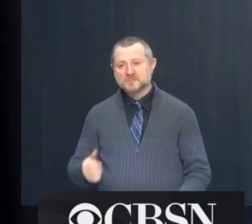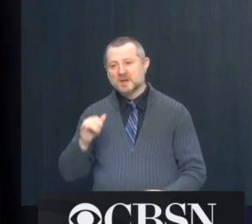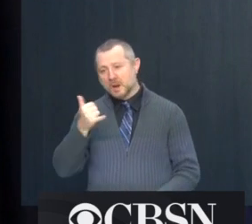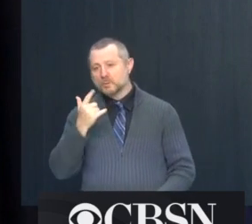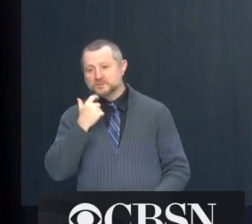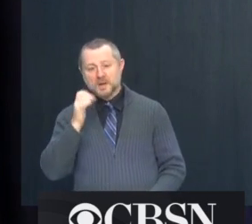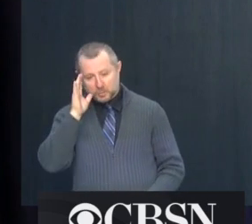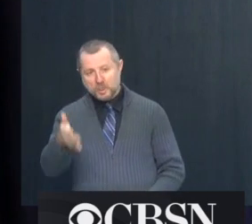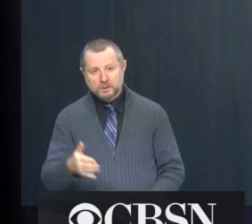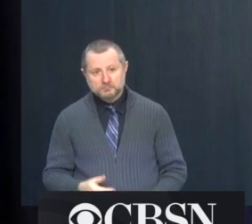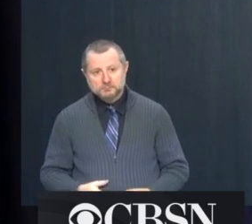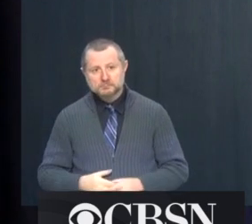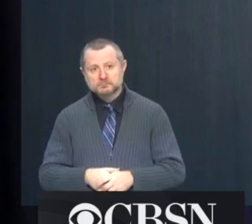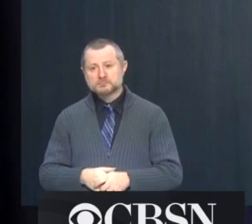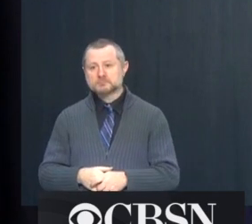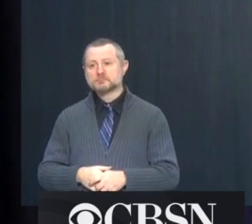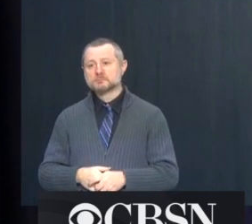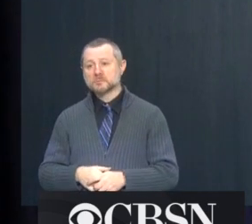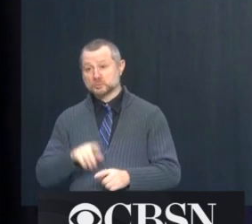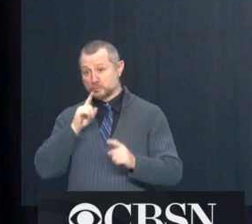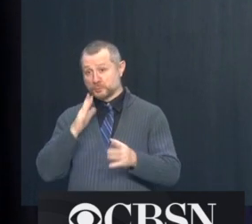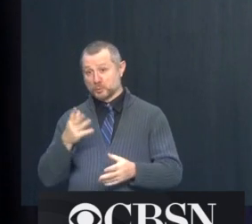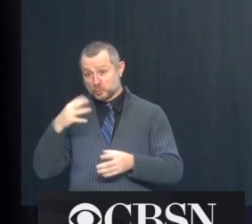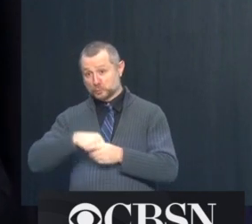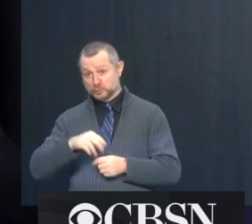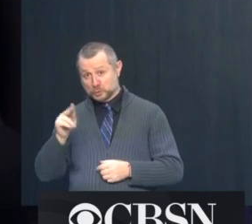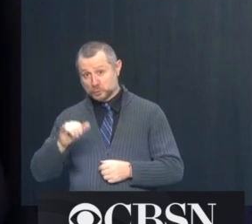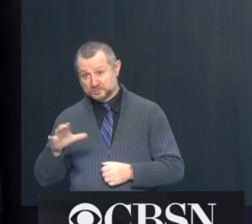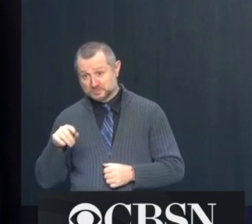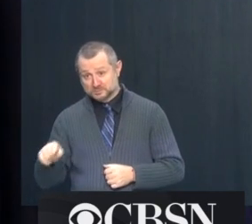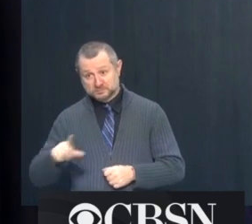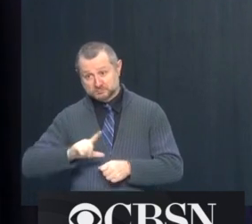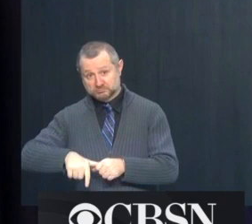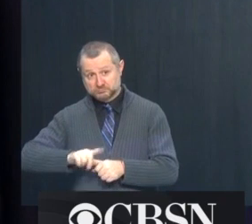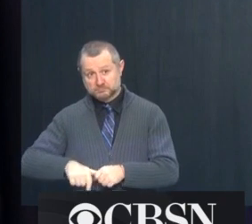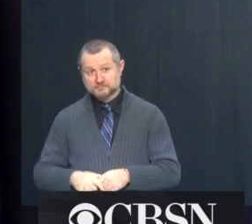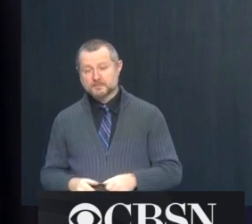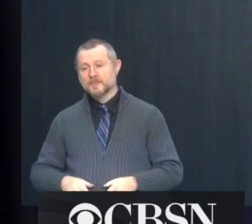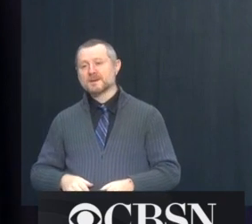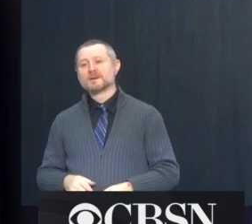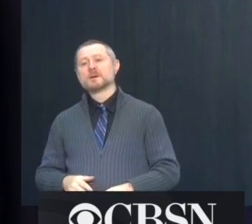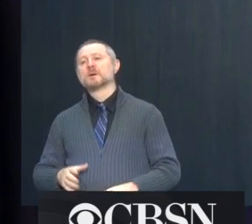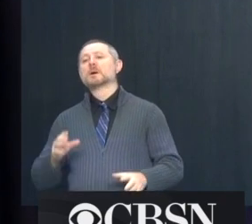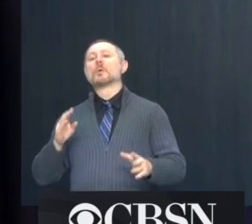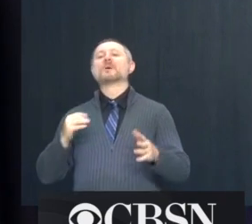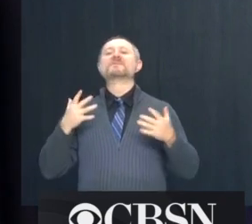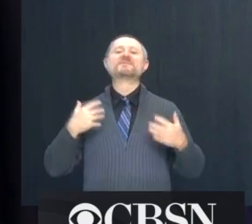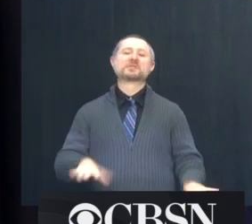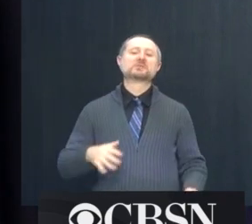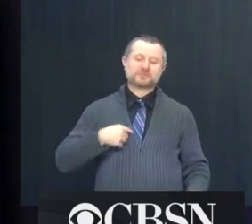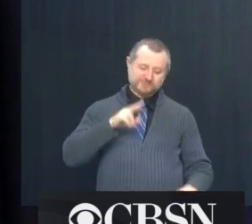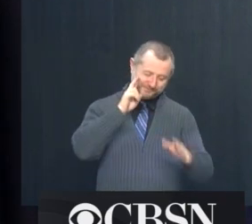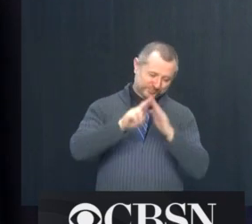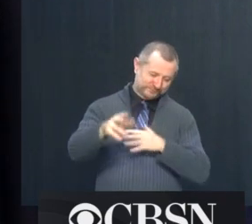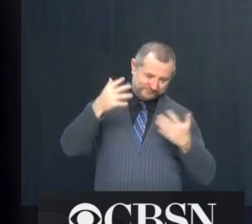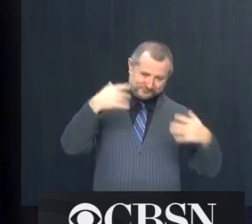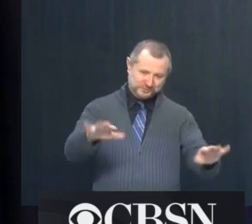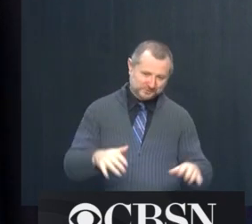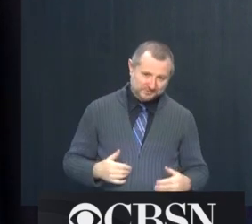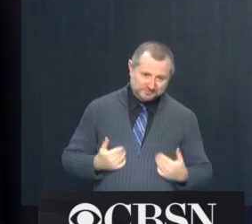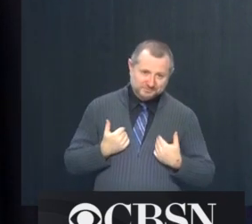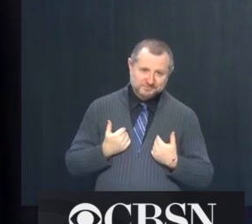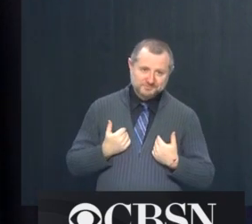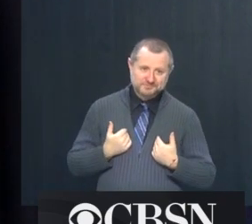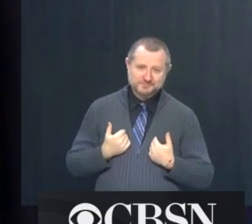New York City and the suburbs? I already did my predictions. See, I want to maintain the position on